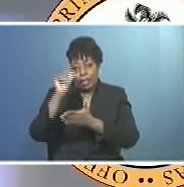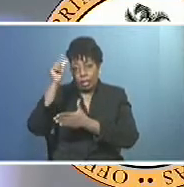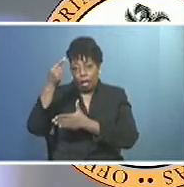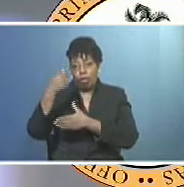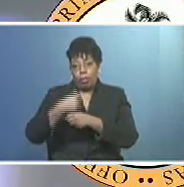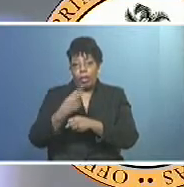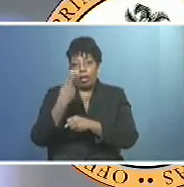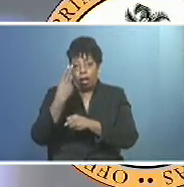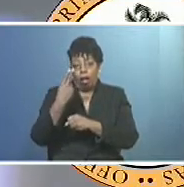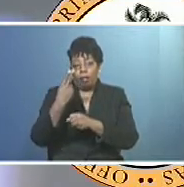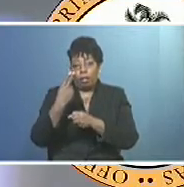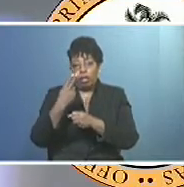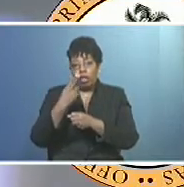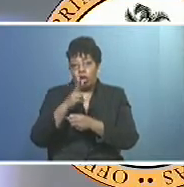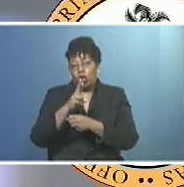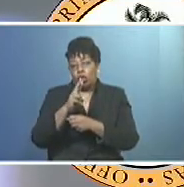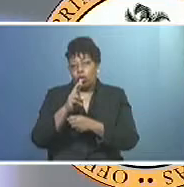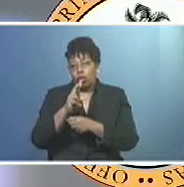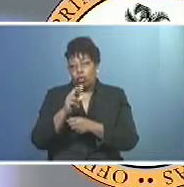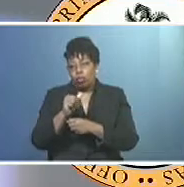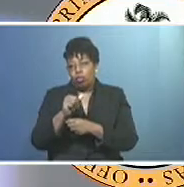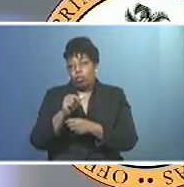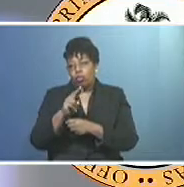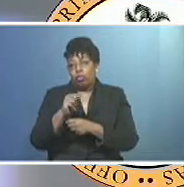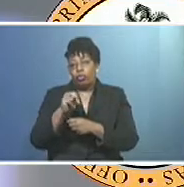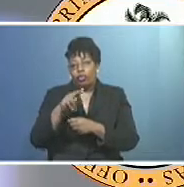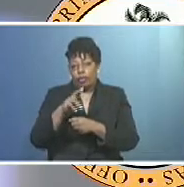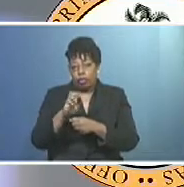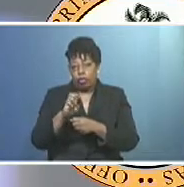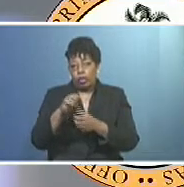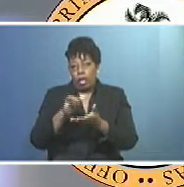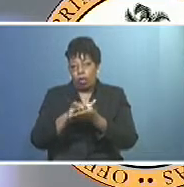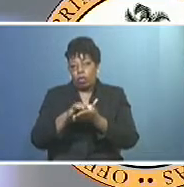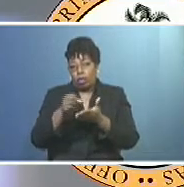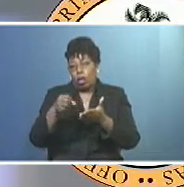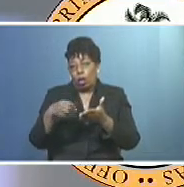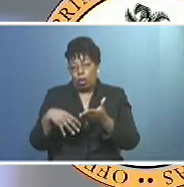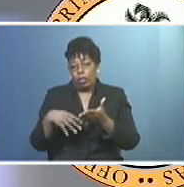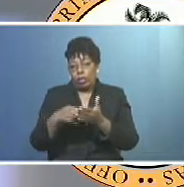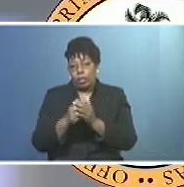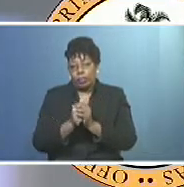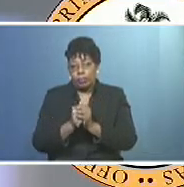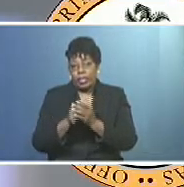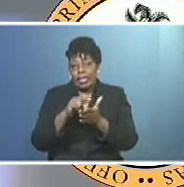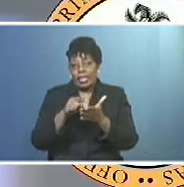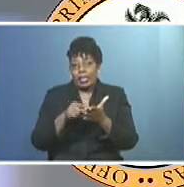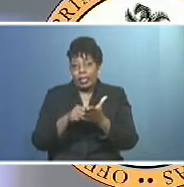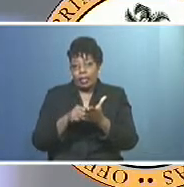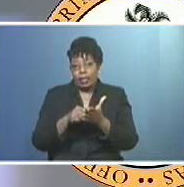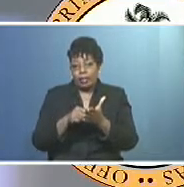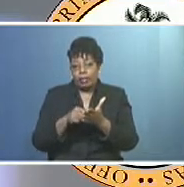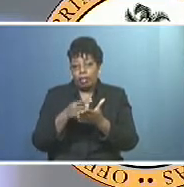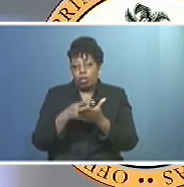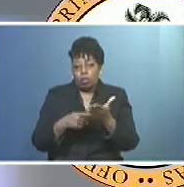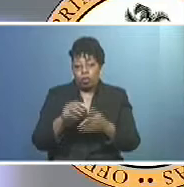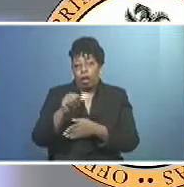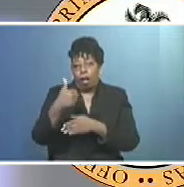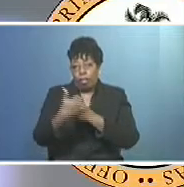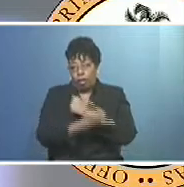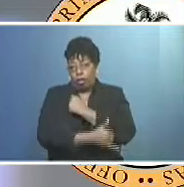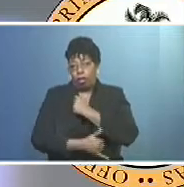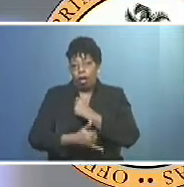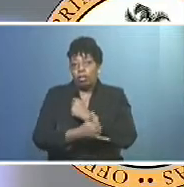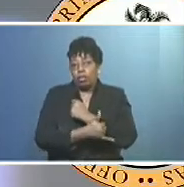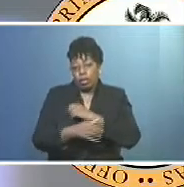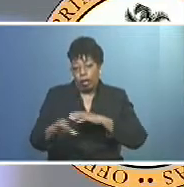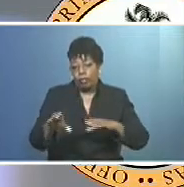make up the revenue which would otherwise have been lost by the rate cut. This is what dozens of other countries have done during